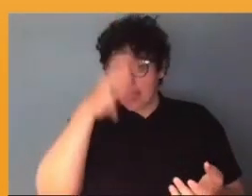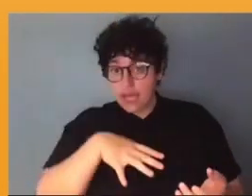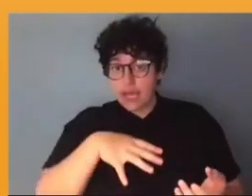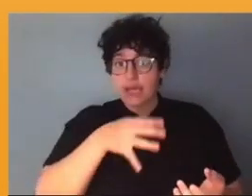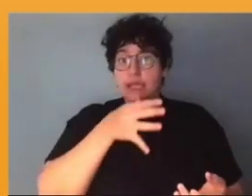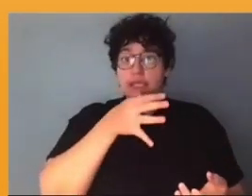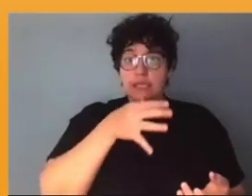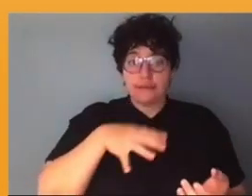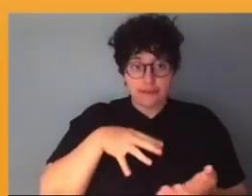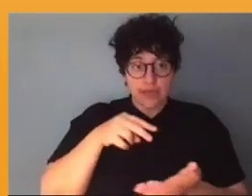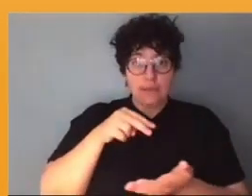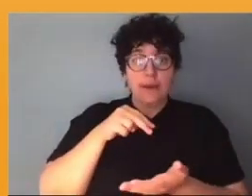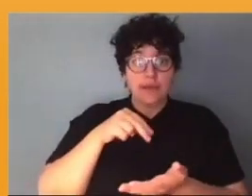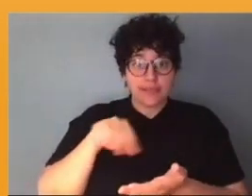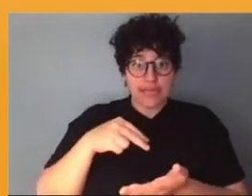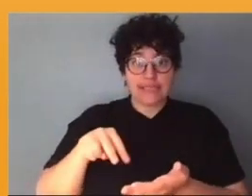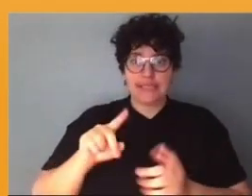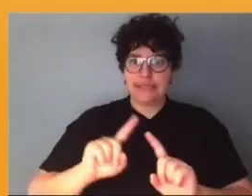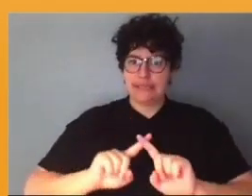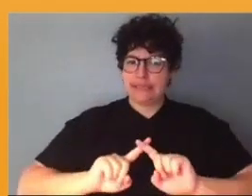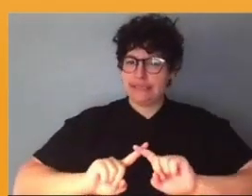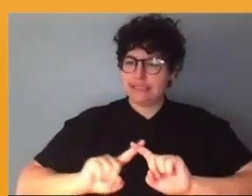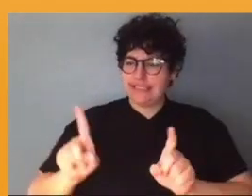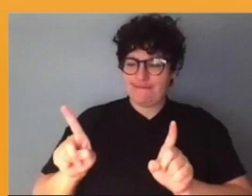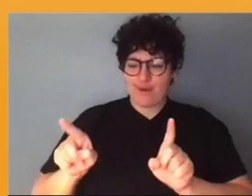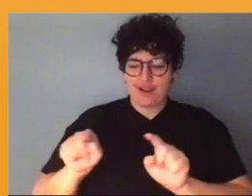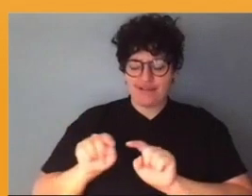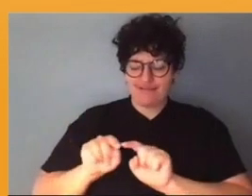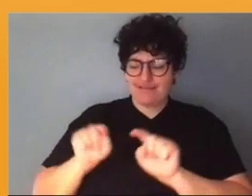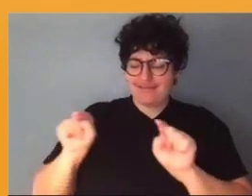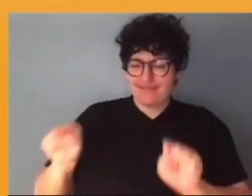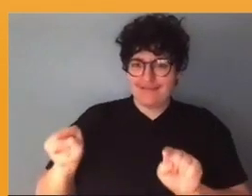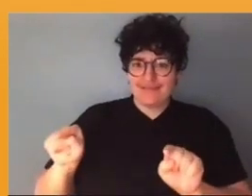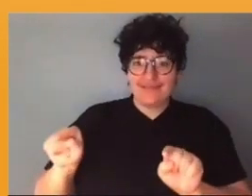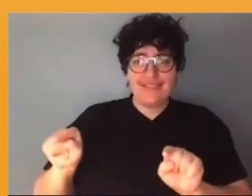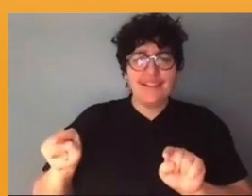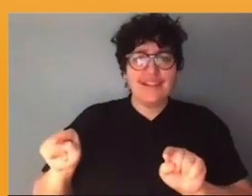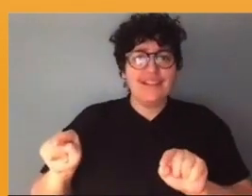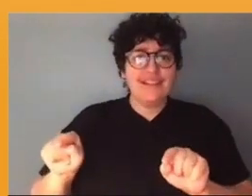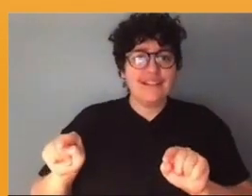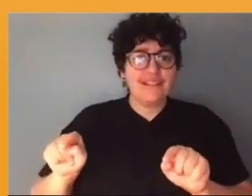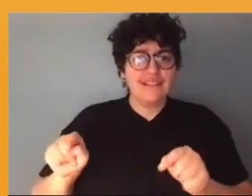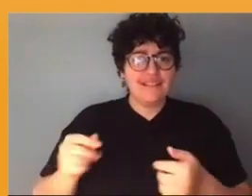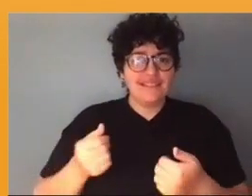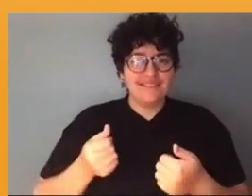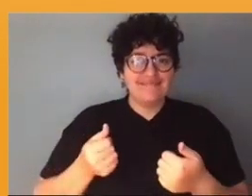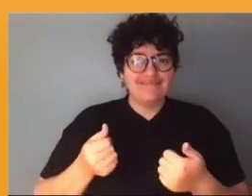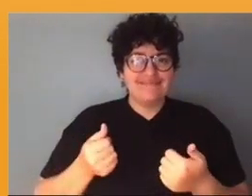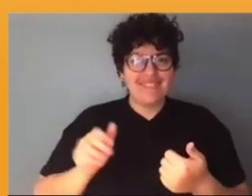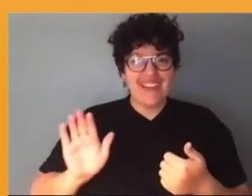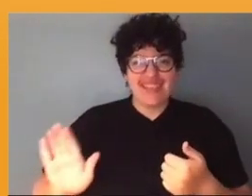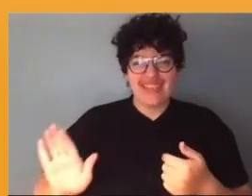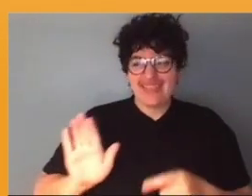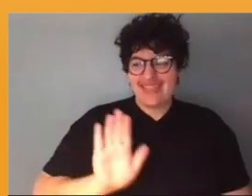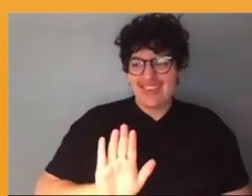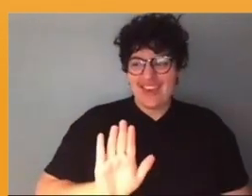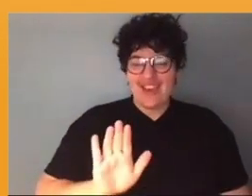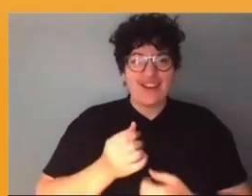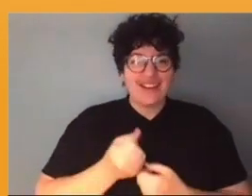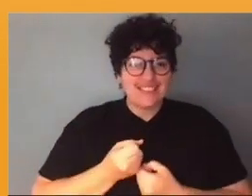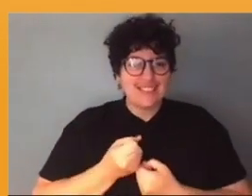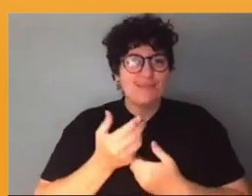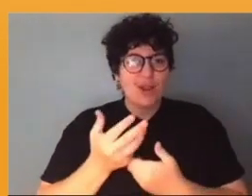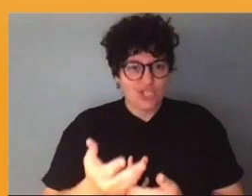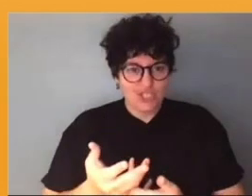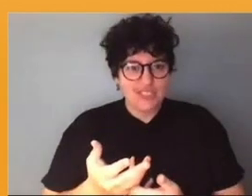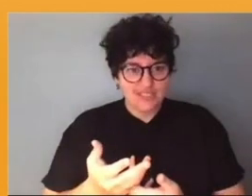are so different in trying to express, you know. So our arm